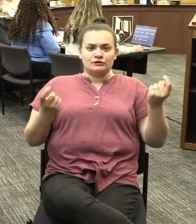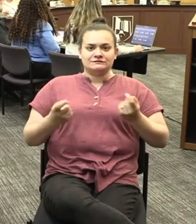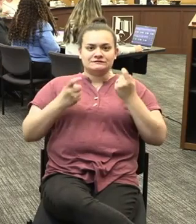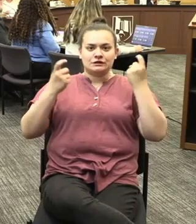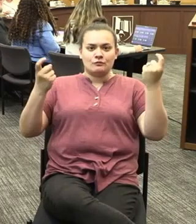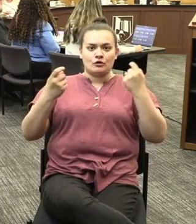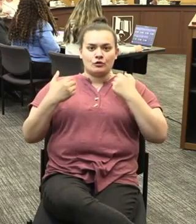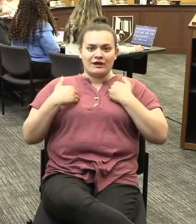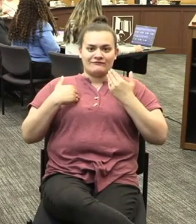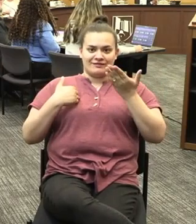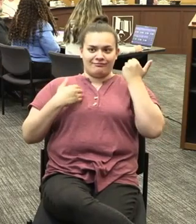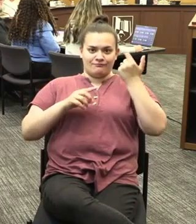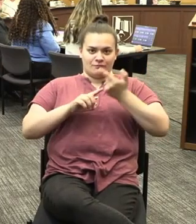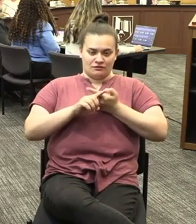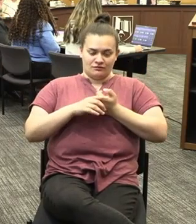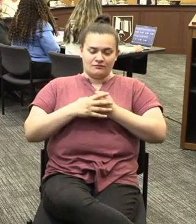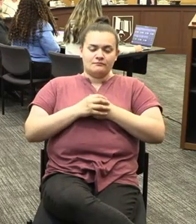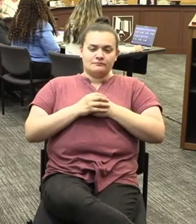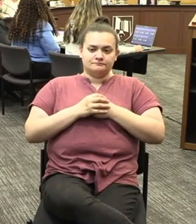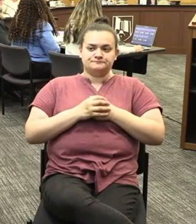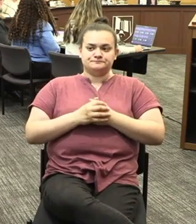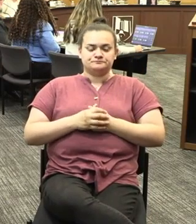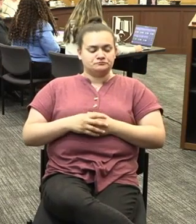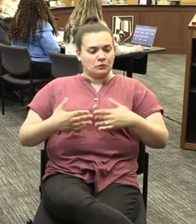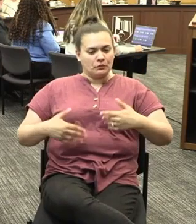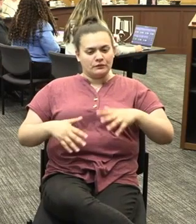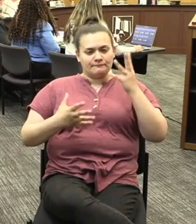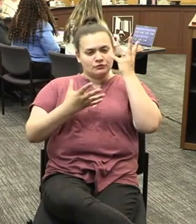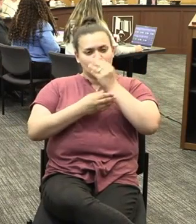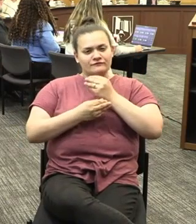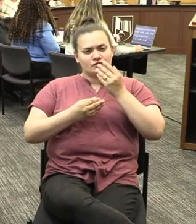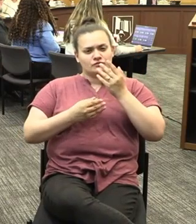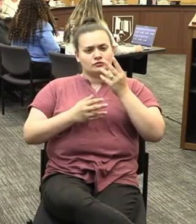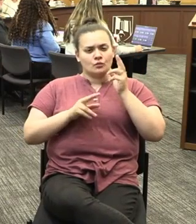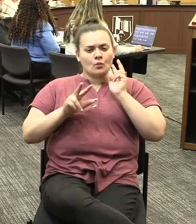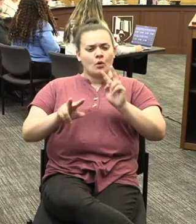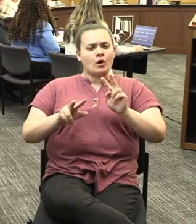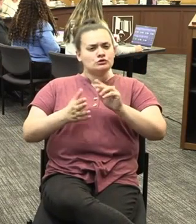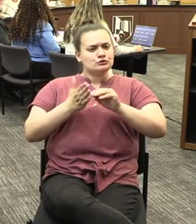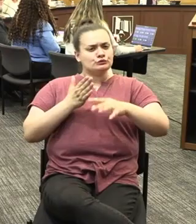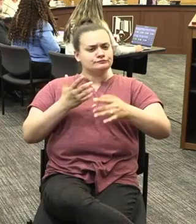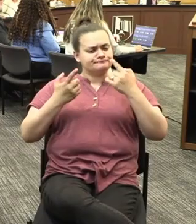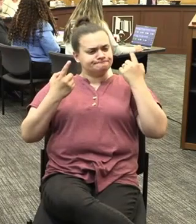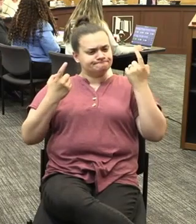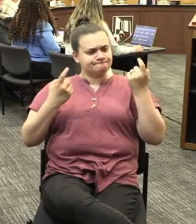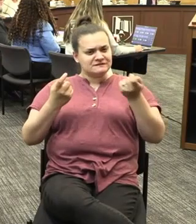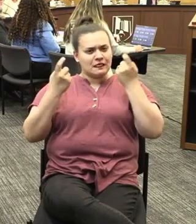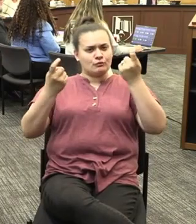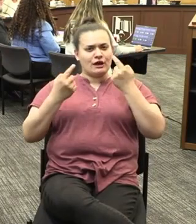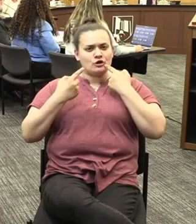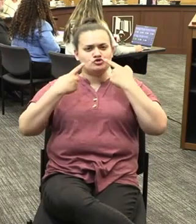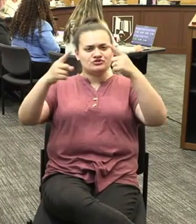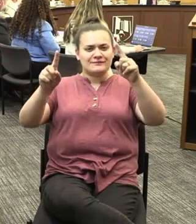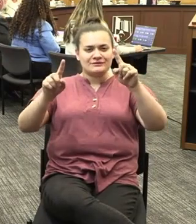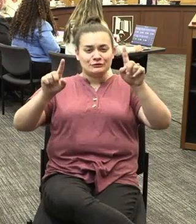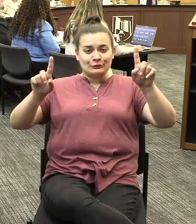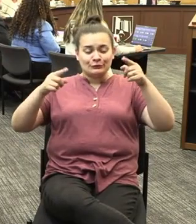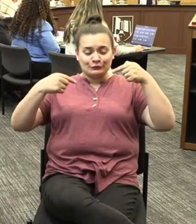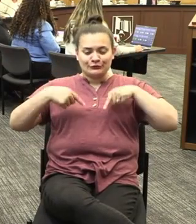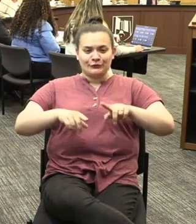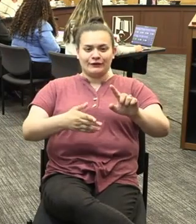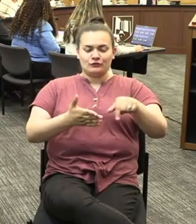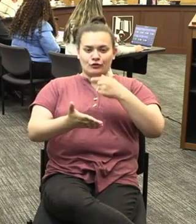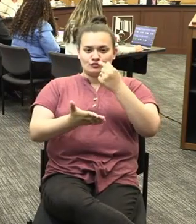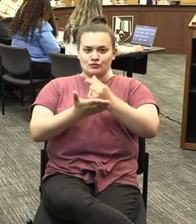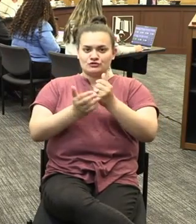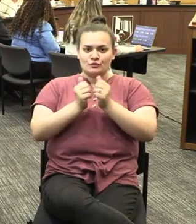that we had last month. It was truly beautiful to watch our students celebrate their achievements during commencement with